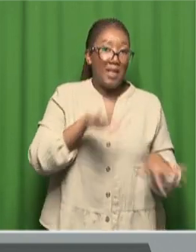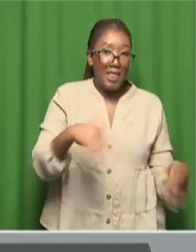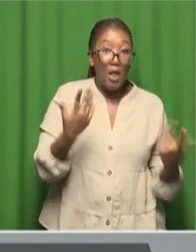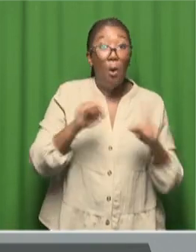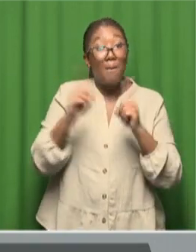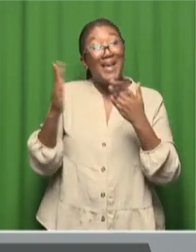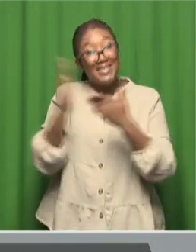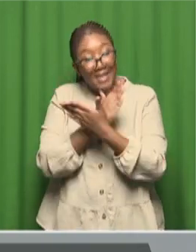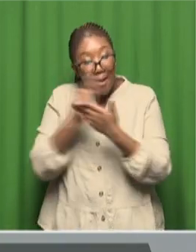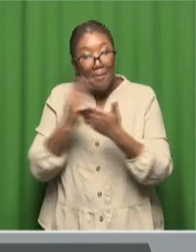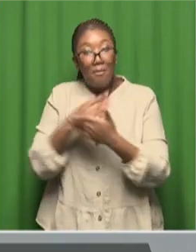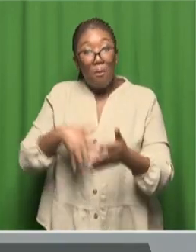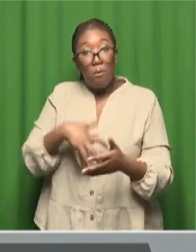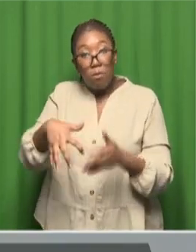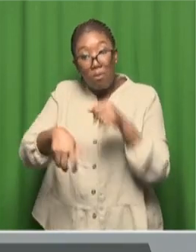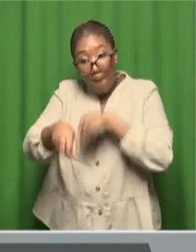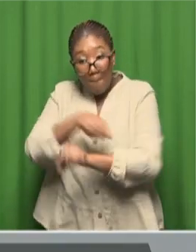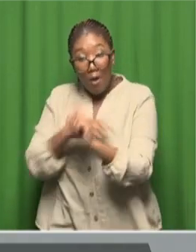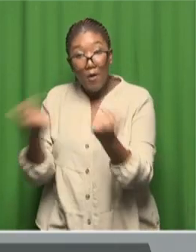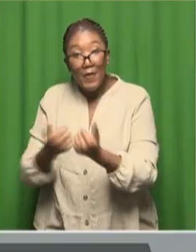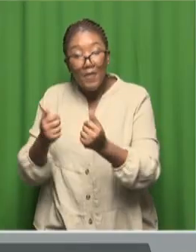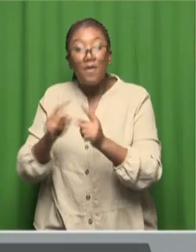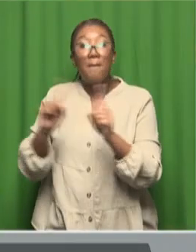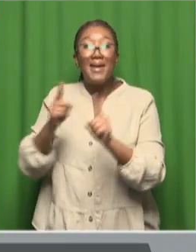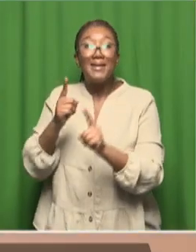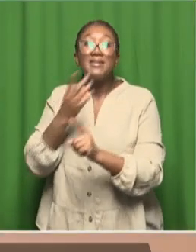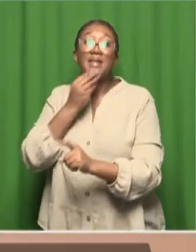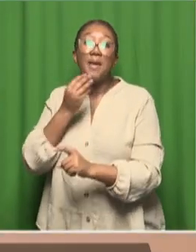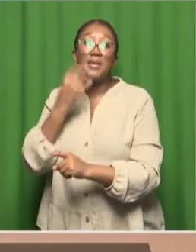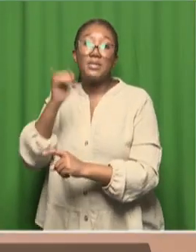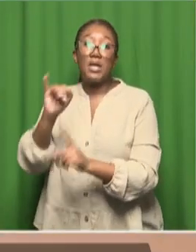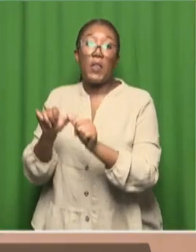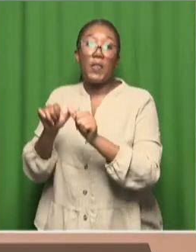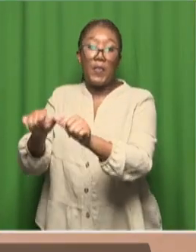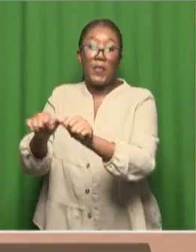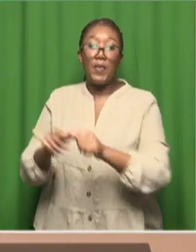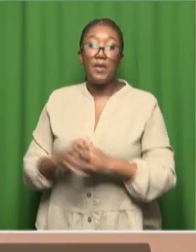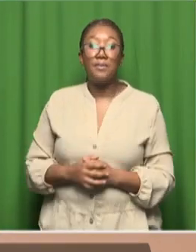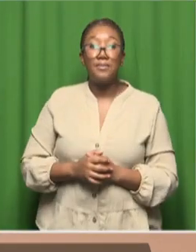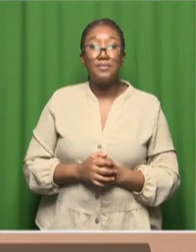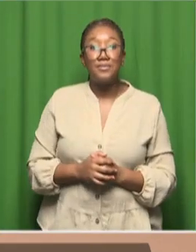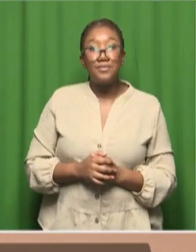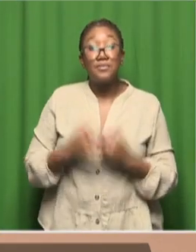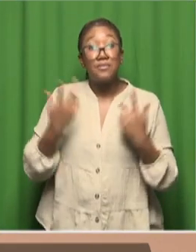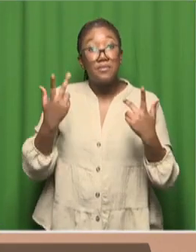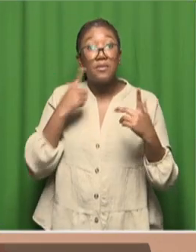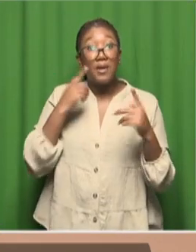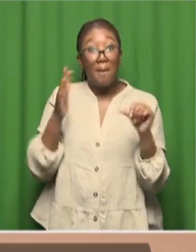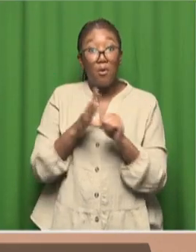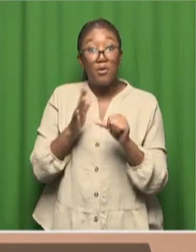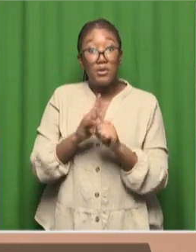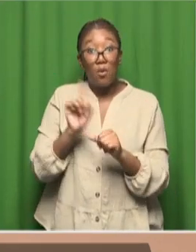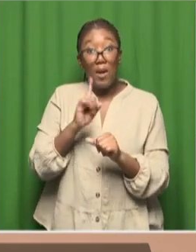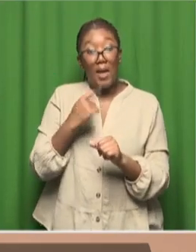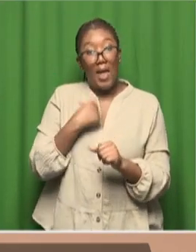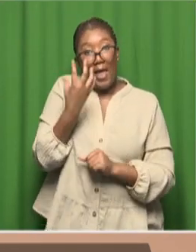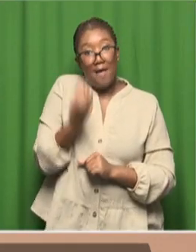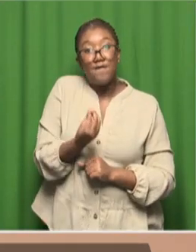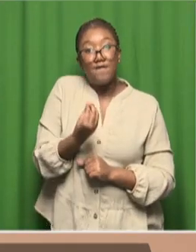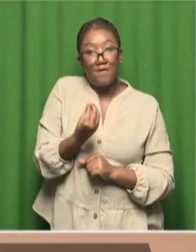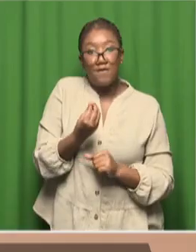gap is. Patients need to recheck after the pregnancy. One of the things, I suppose, that's an important thing is, once you have diabetes, whether